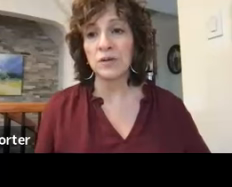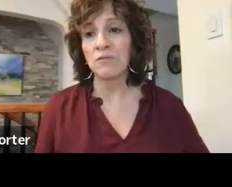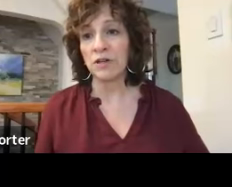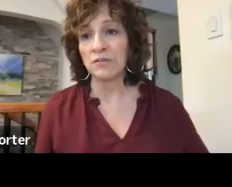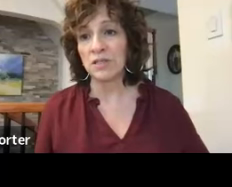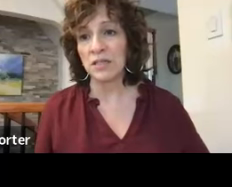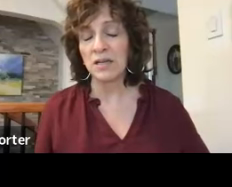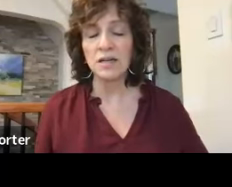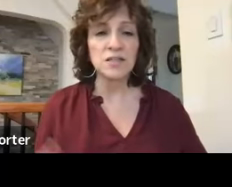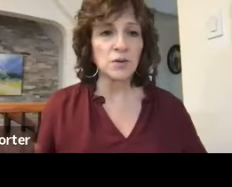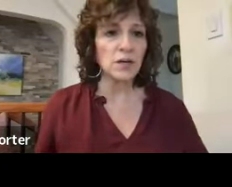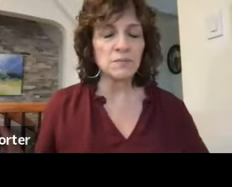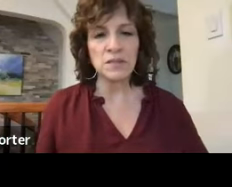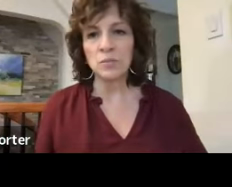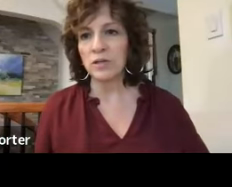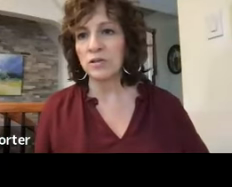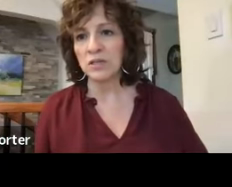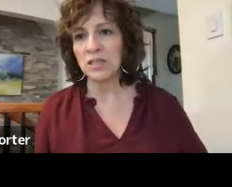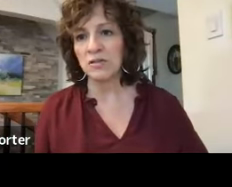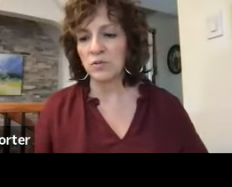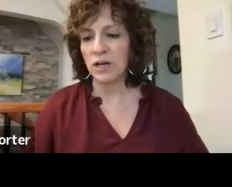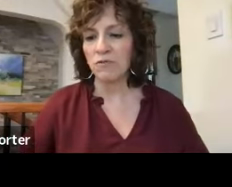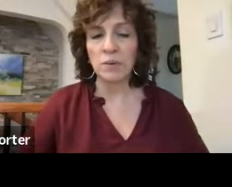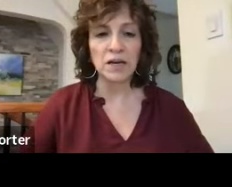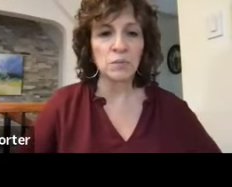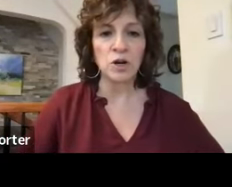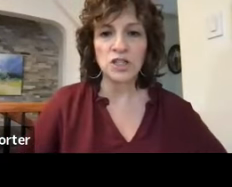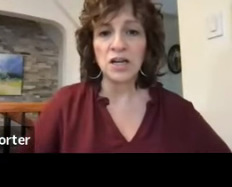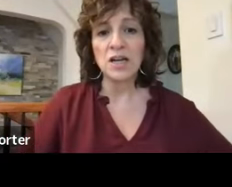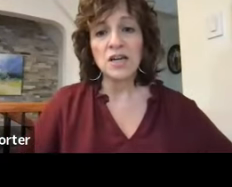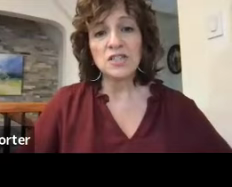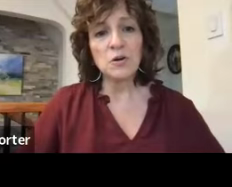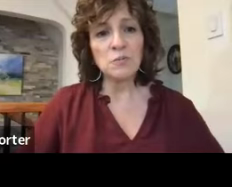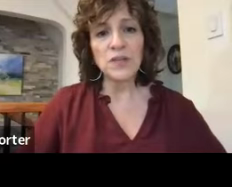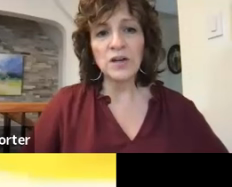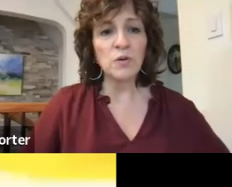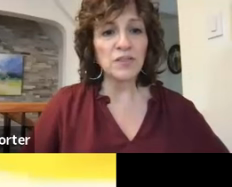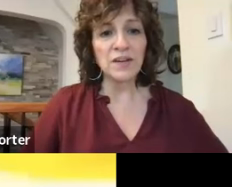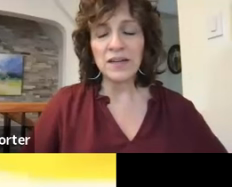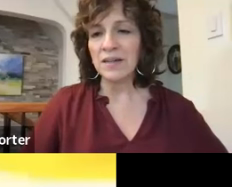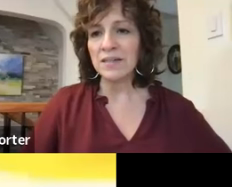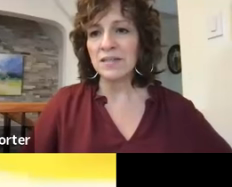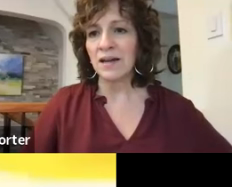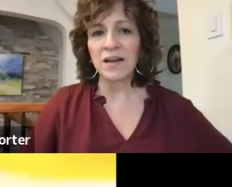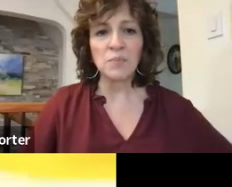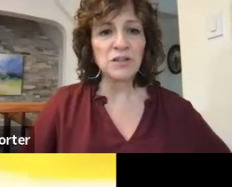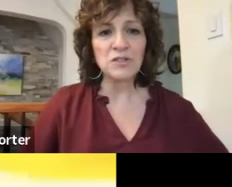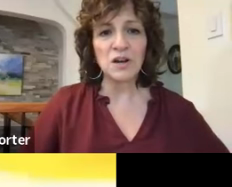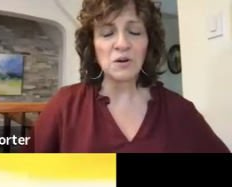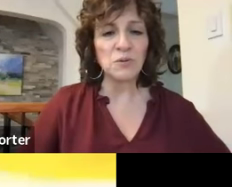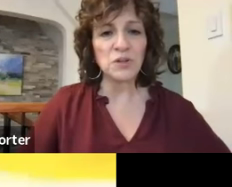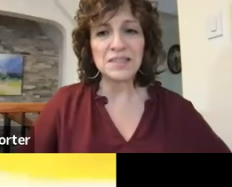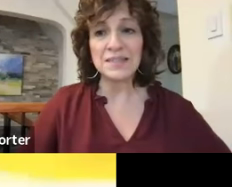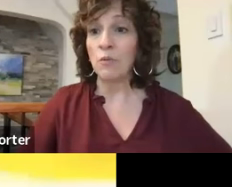maintained his recovery ever since. So he celebrated 13 years of recovery back in March. So, there he is a couple of